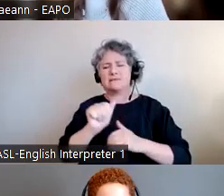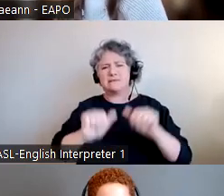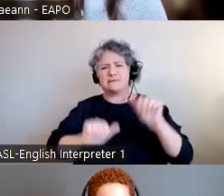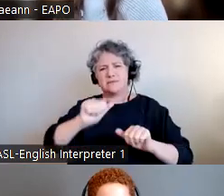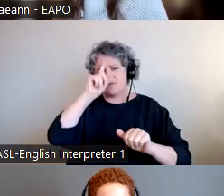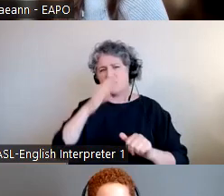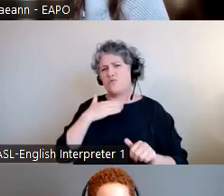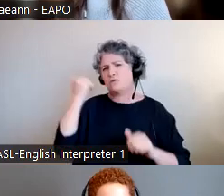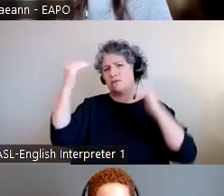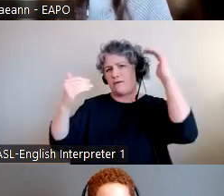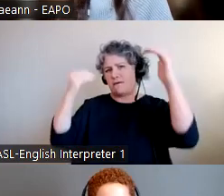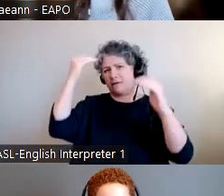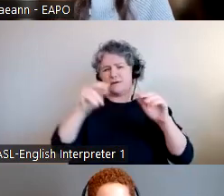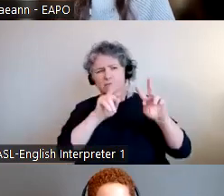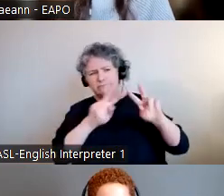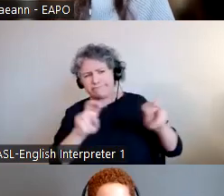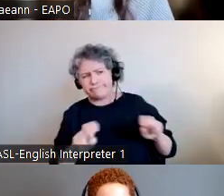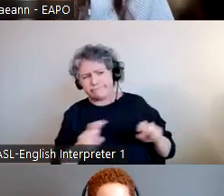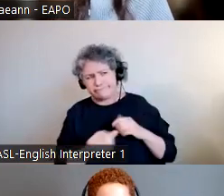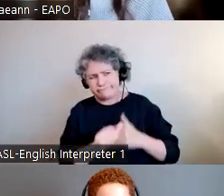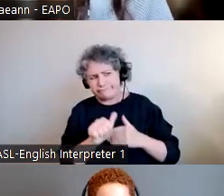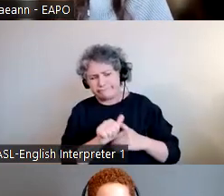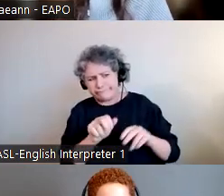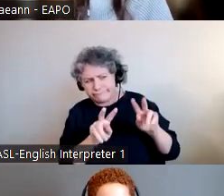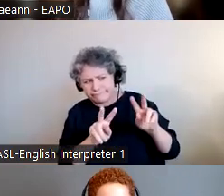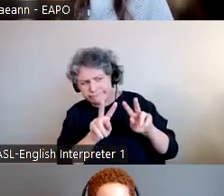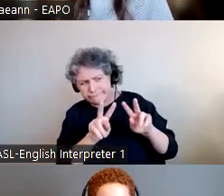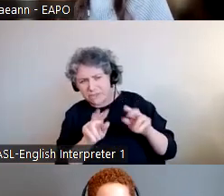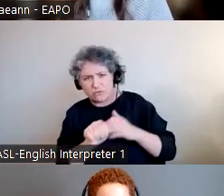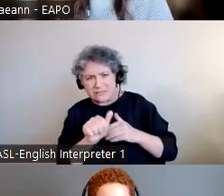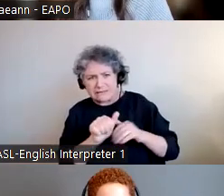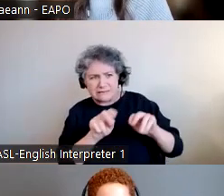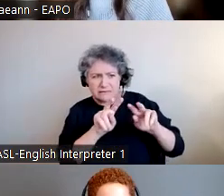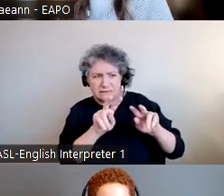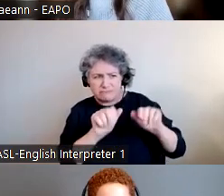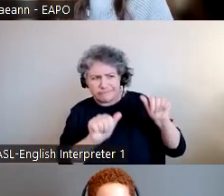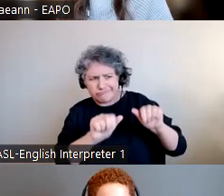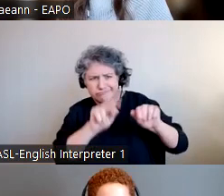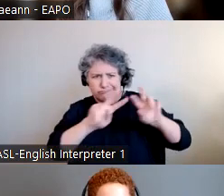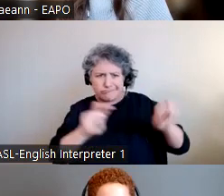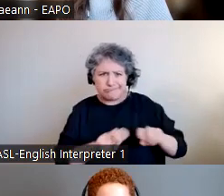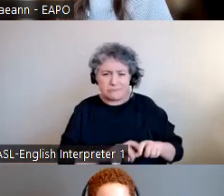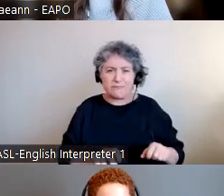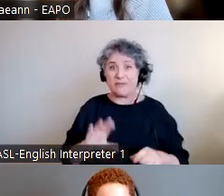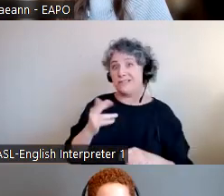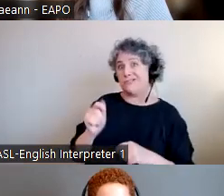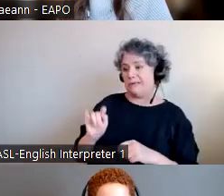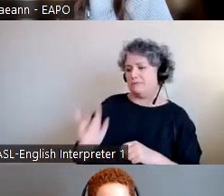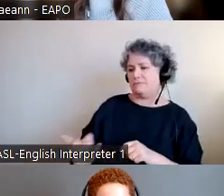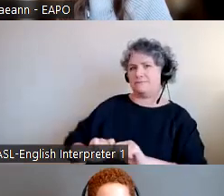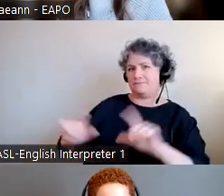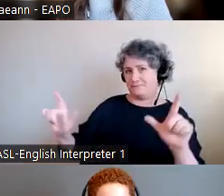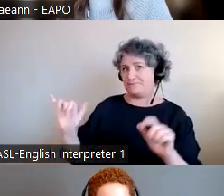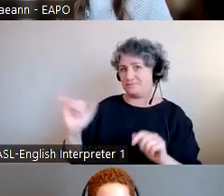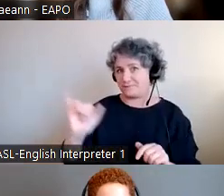register. We will be putting that information in the chat box as well. And next week we have 2 webinars being